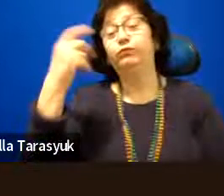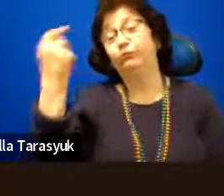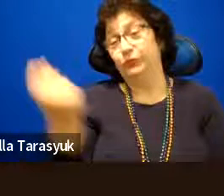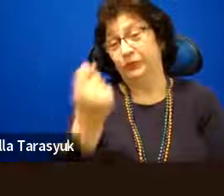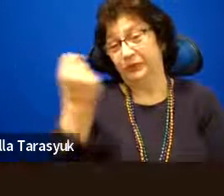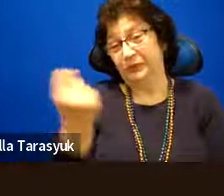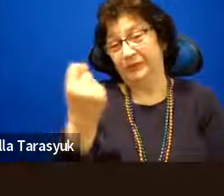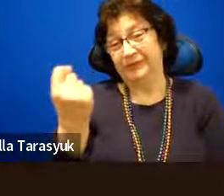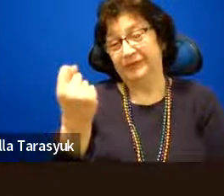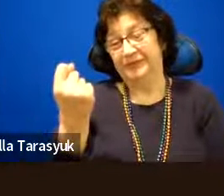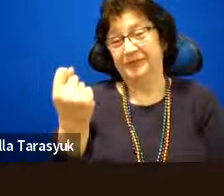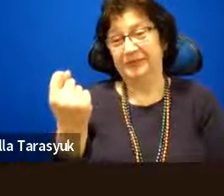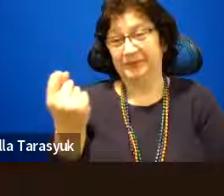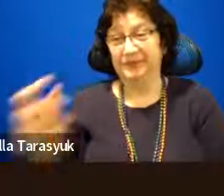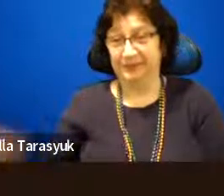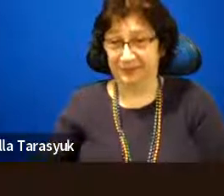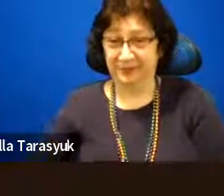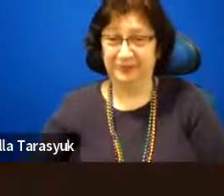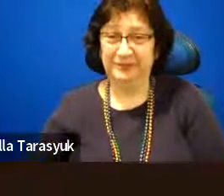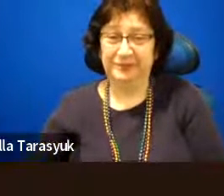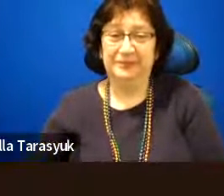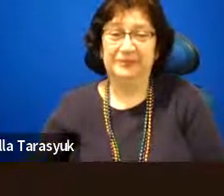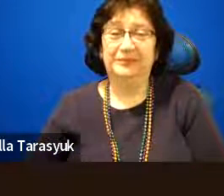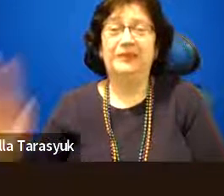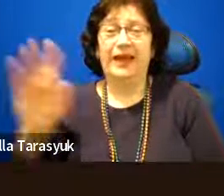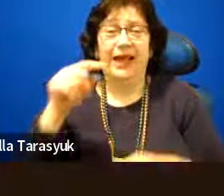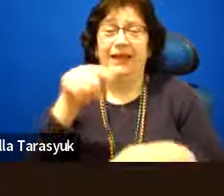you're eating a lot on, and then Tuesday.